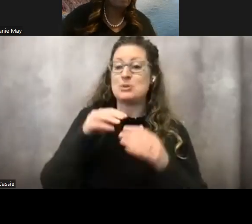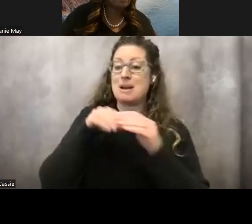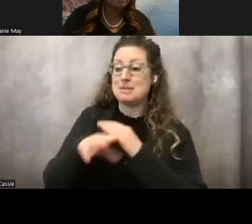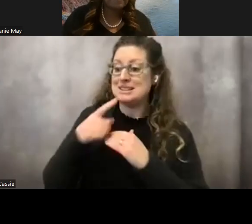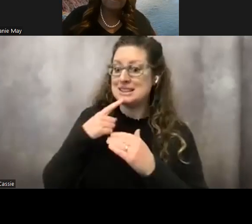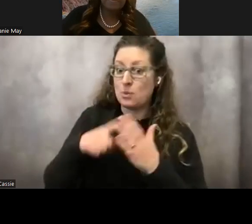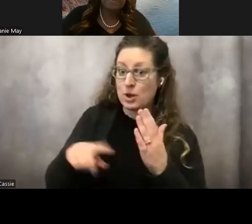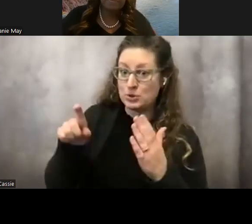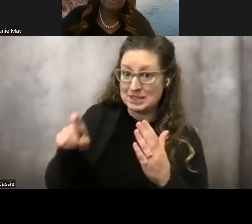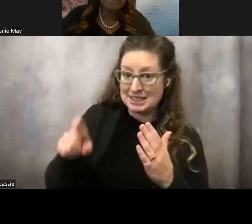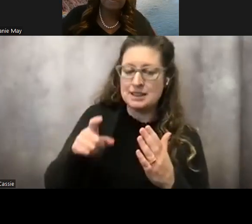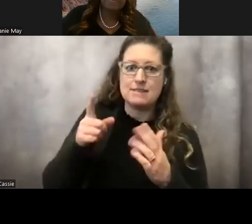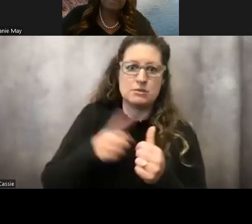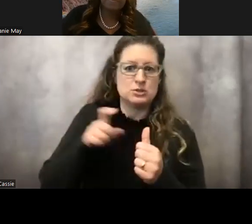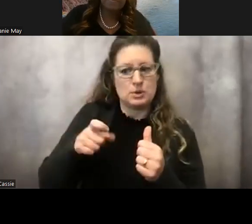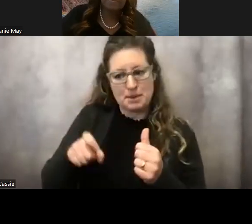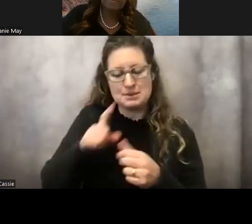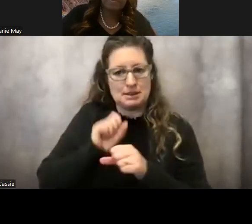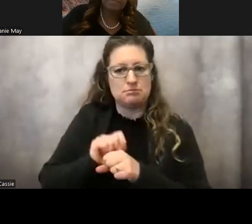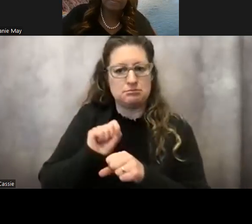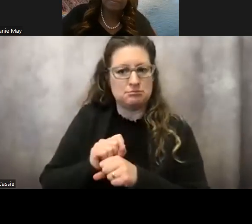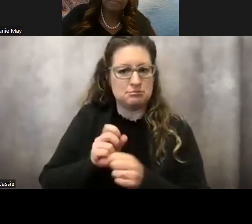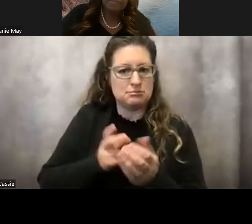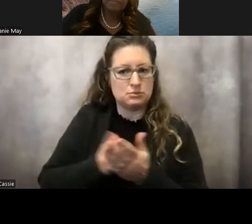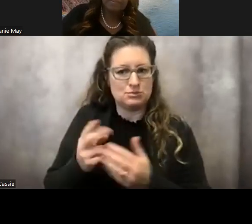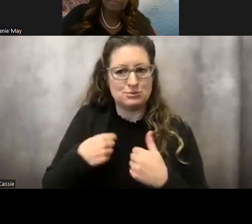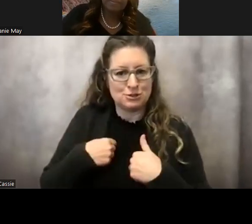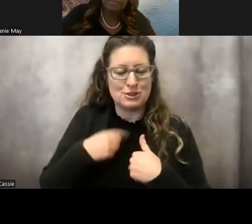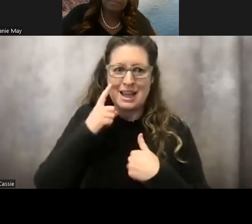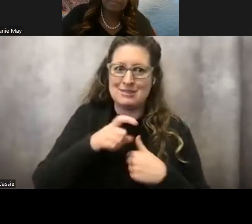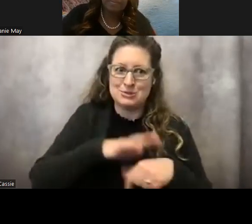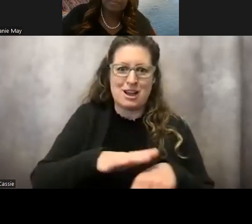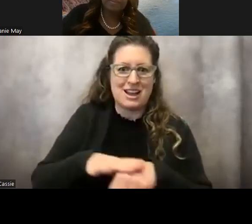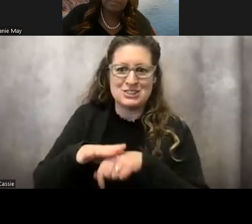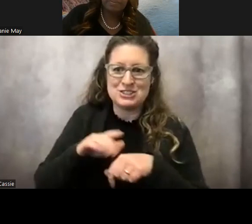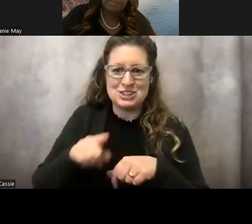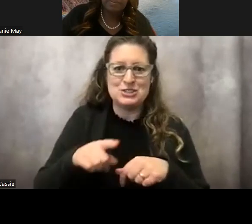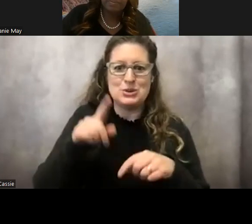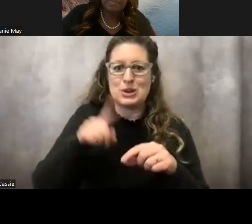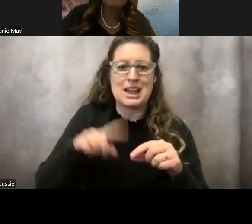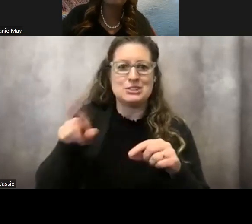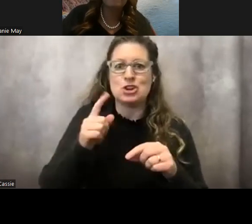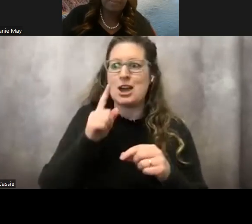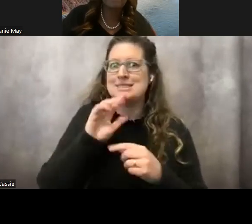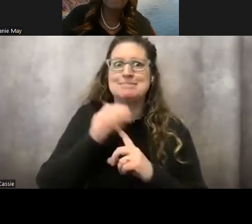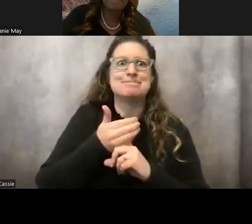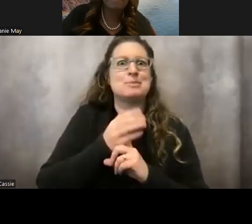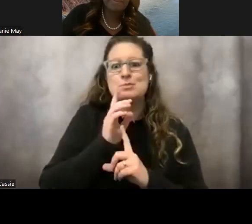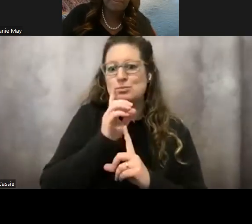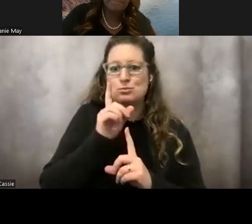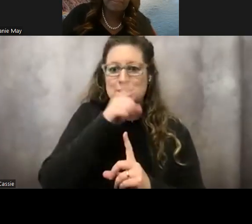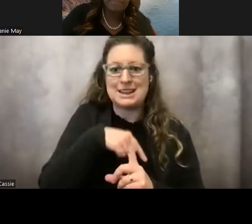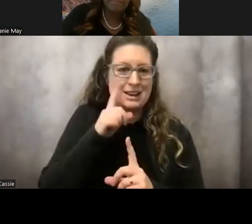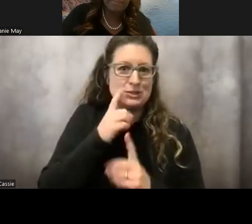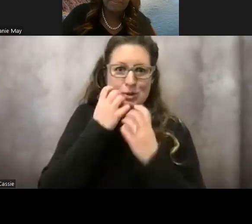going to know. So that's the first thing. I want to caution everybody, this is dangerous work. You can't walk around pretending to care. So the first thing that we should be doing,